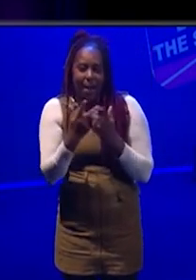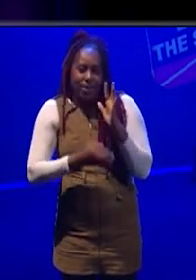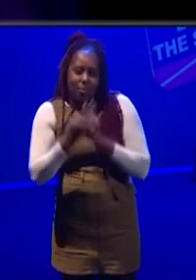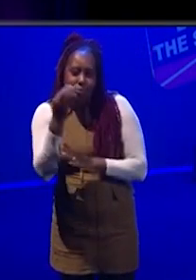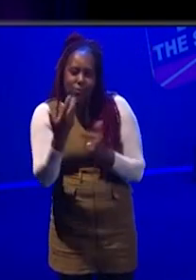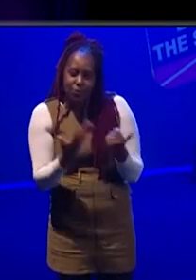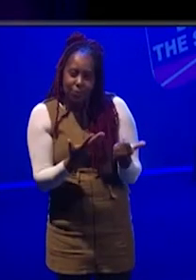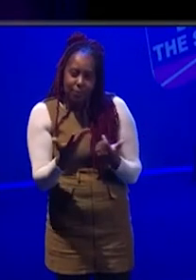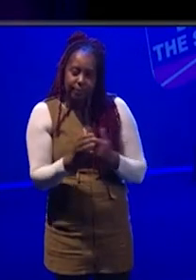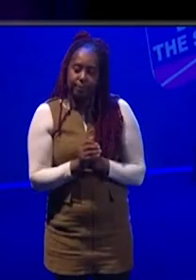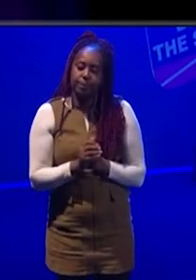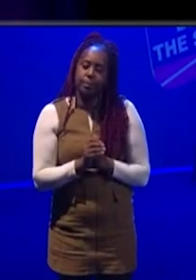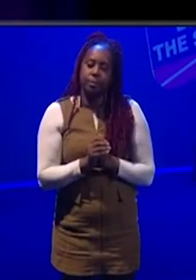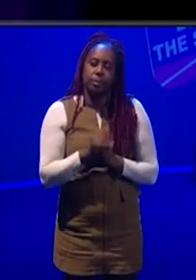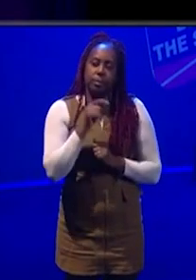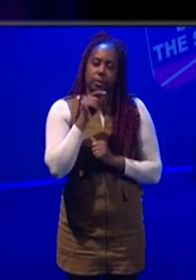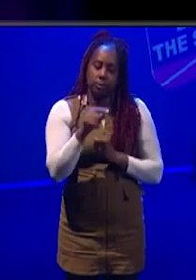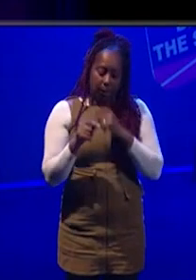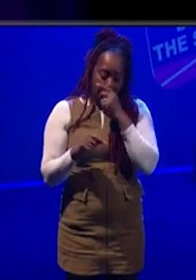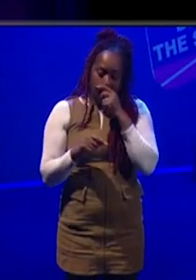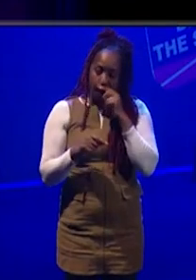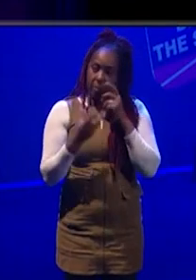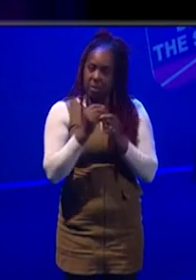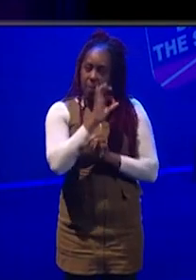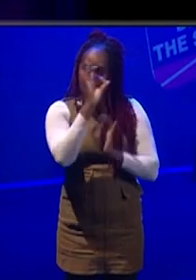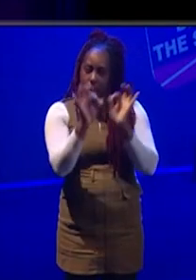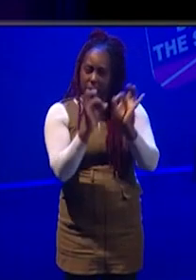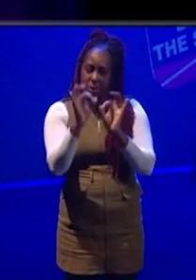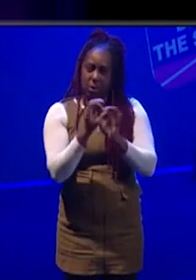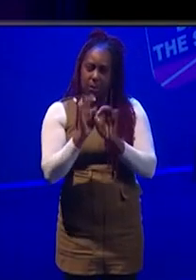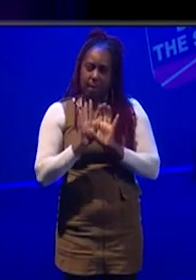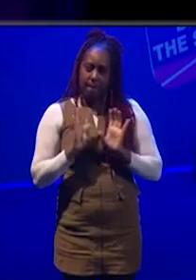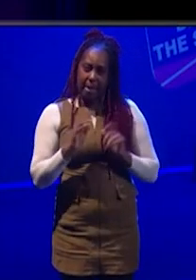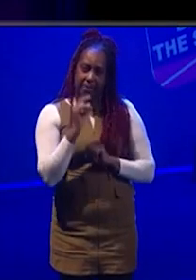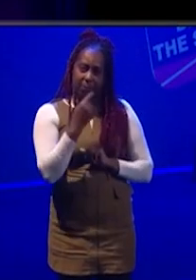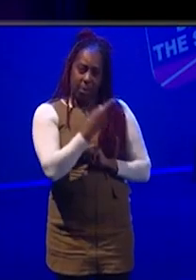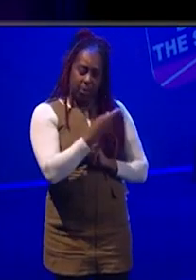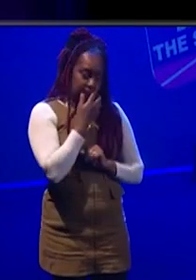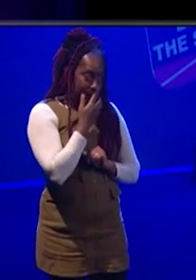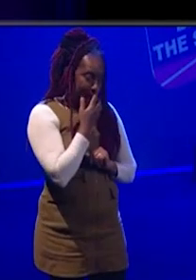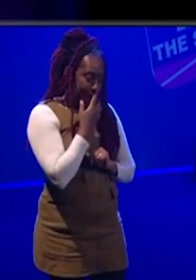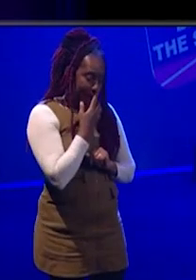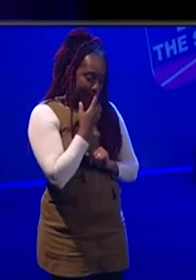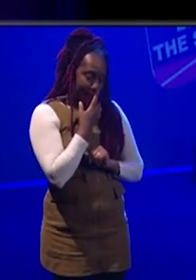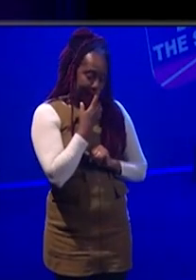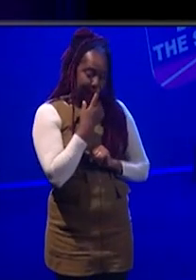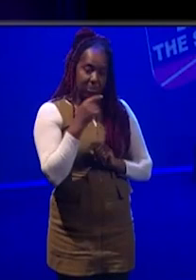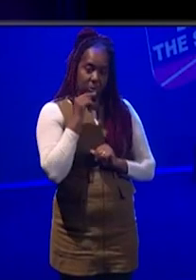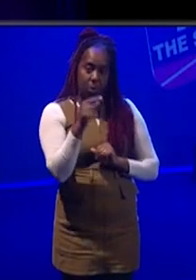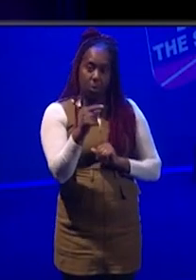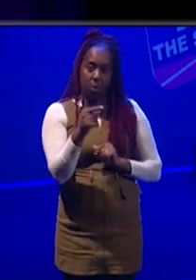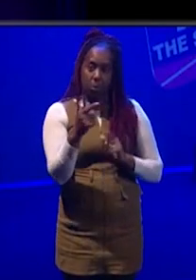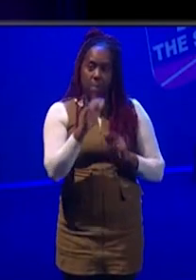better. So we're going to go on to some of the questions we have for our panelists first. So as we said, we're